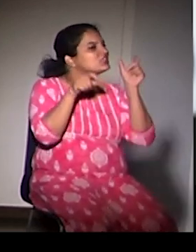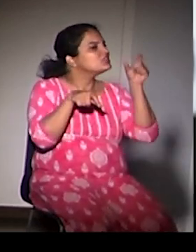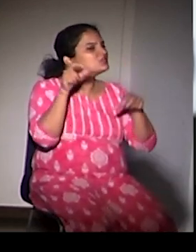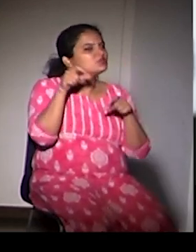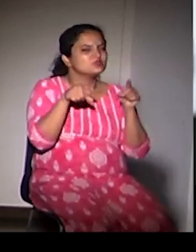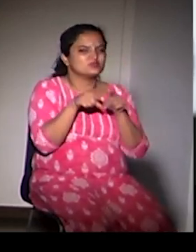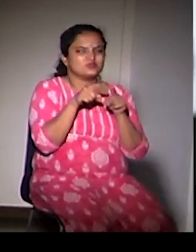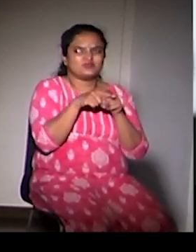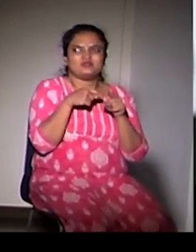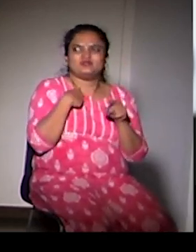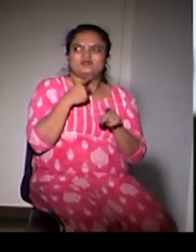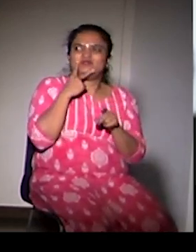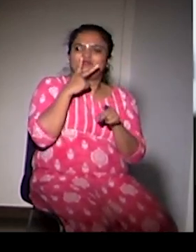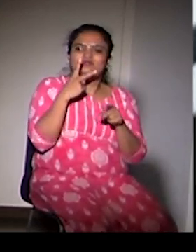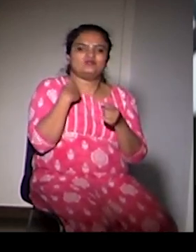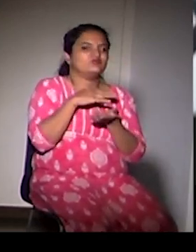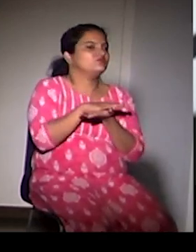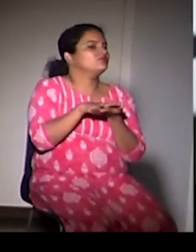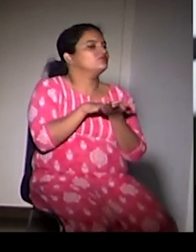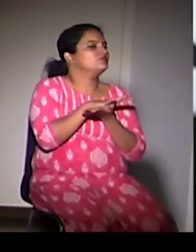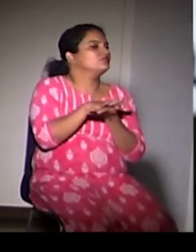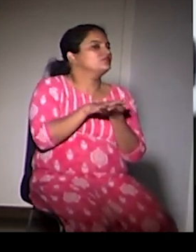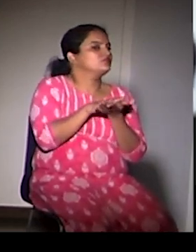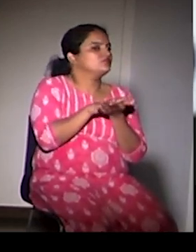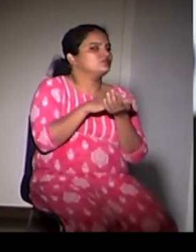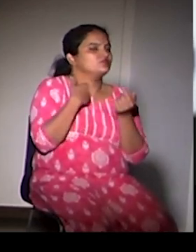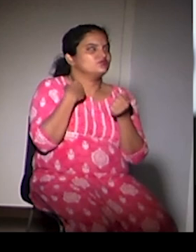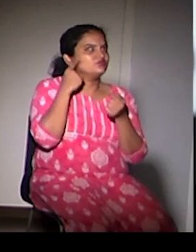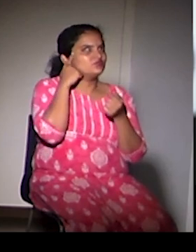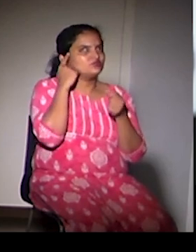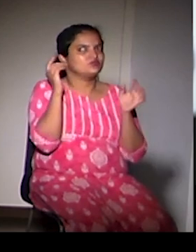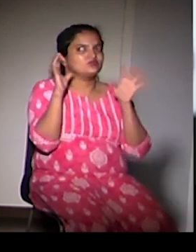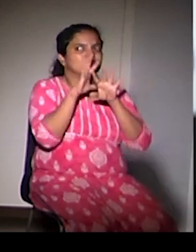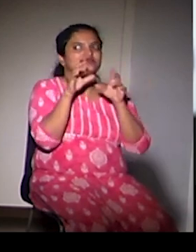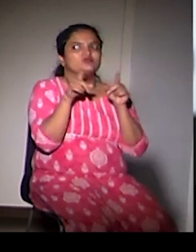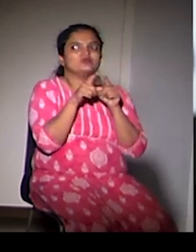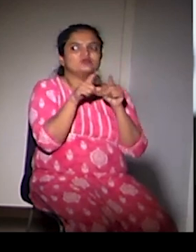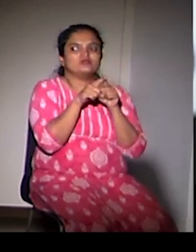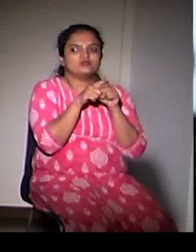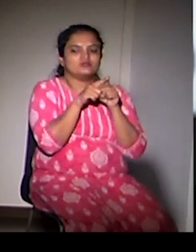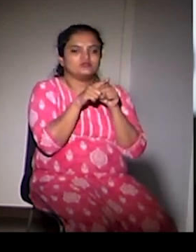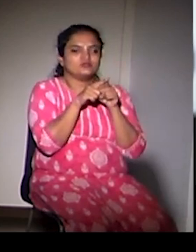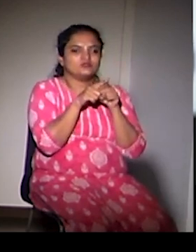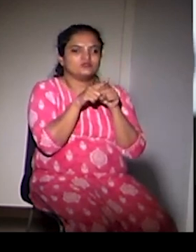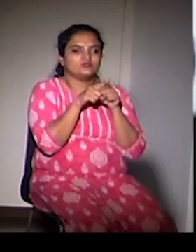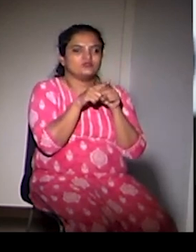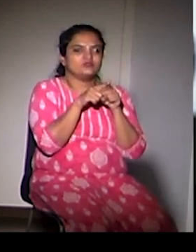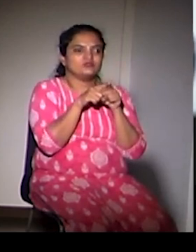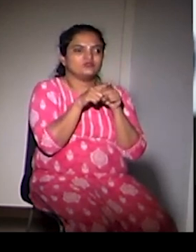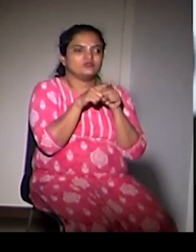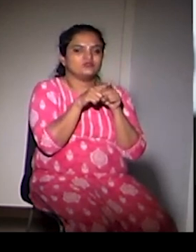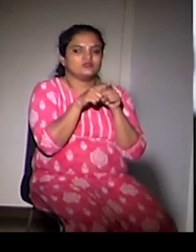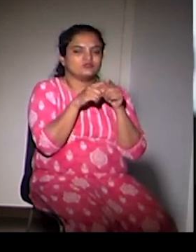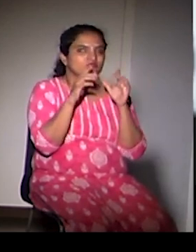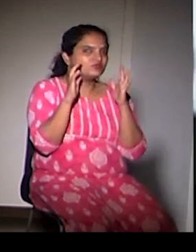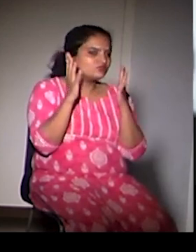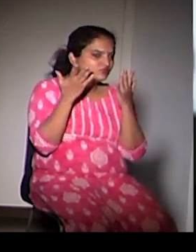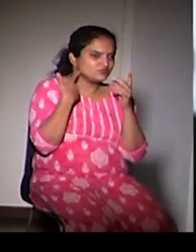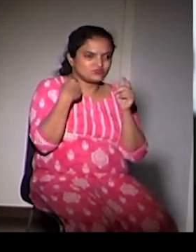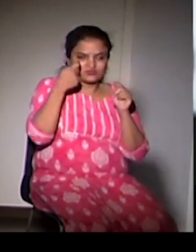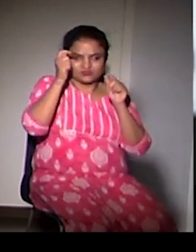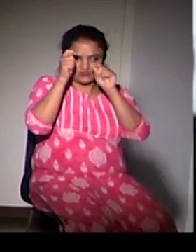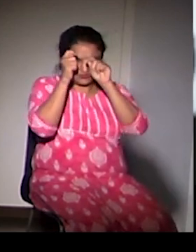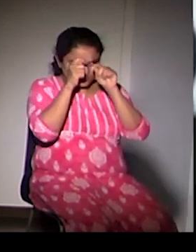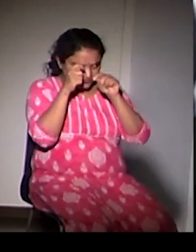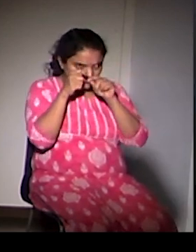to notice because everybody thinks of the warm red sandstone and the carving. But up